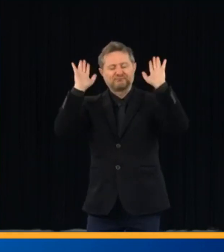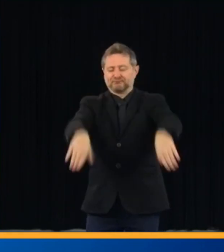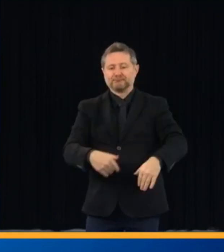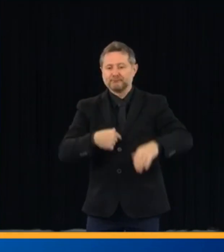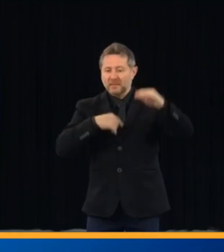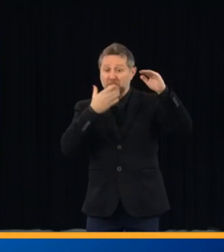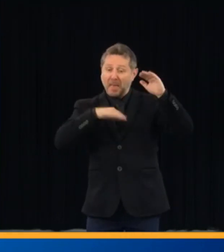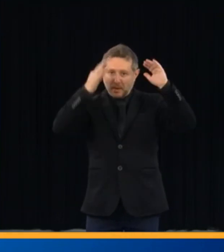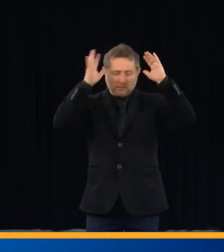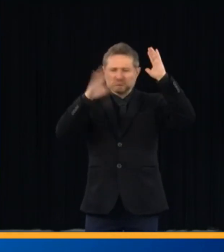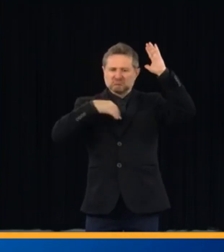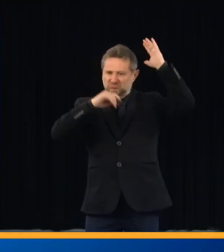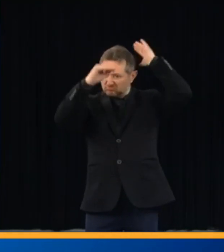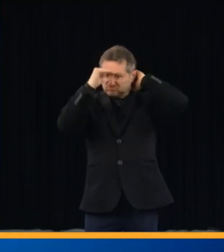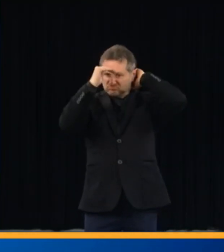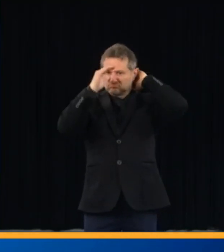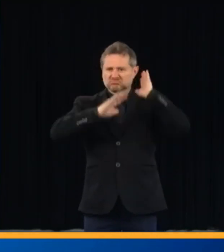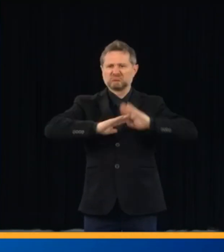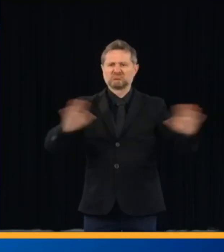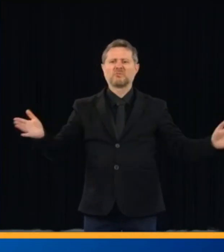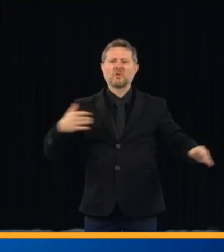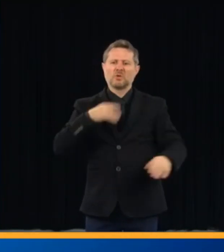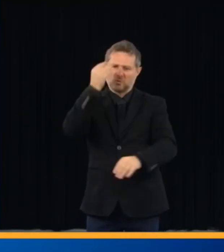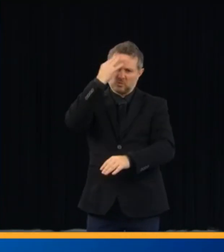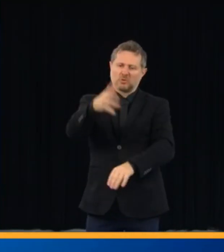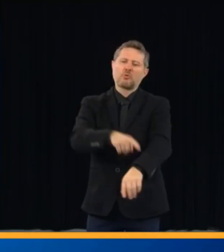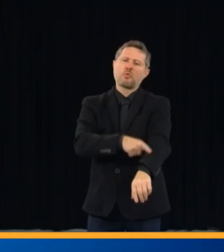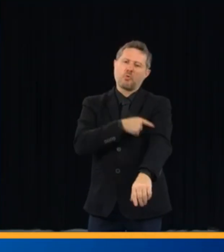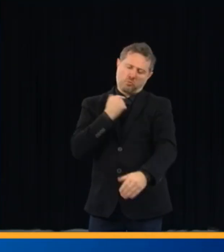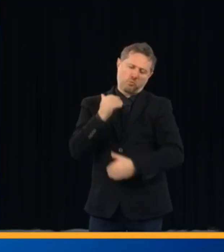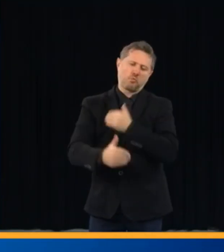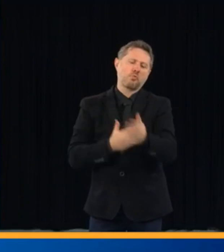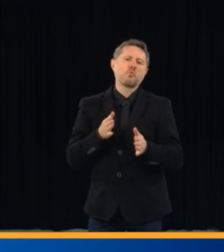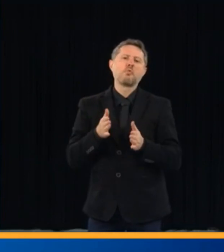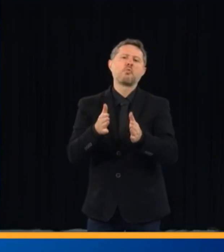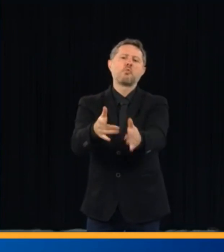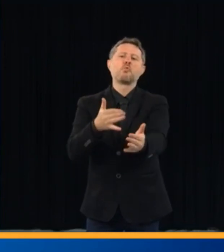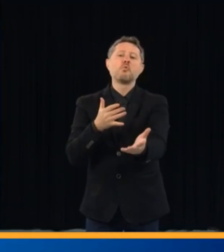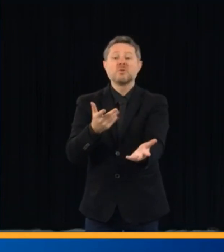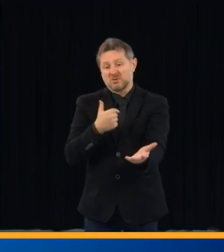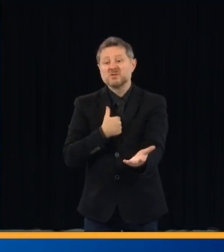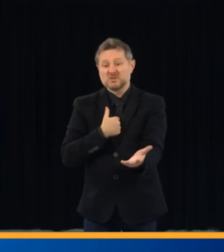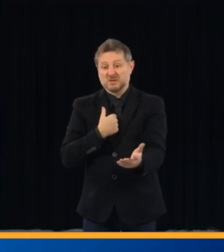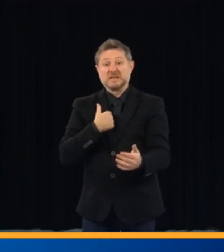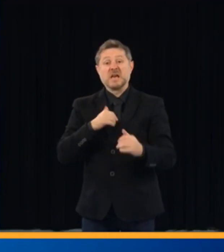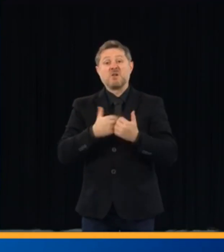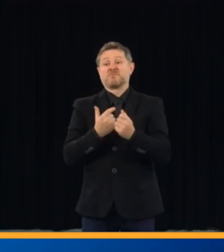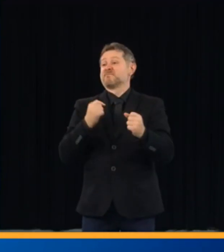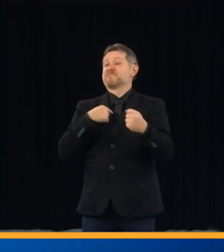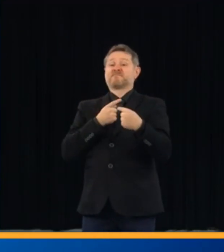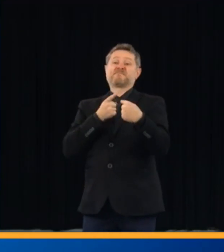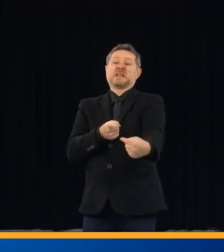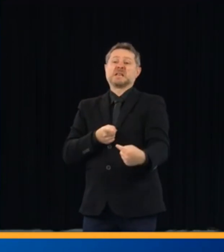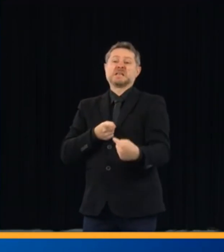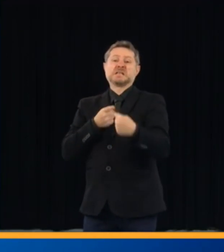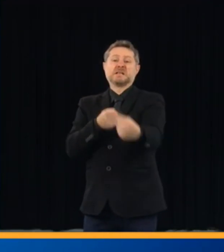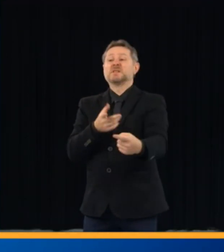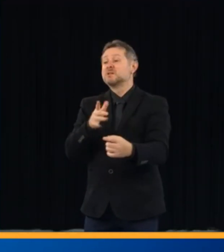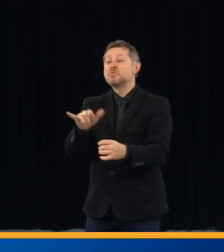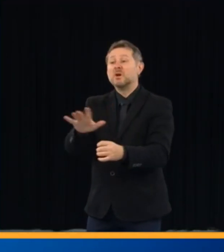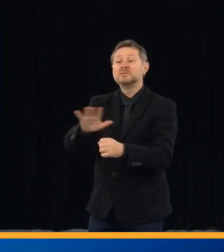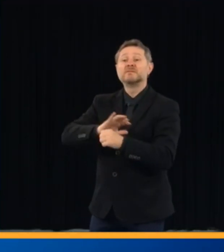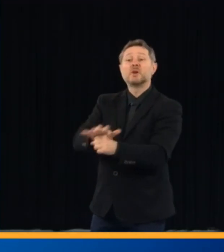I know the fight that I'm in for, I'm more comfortable. And I've learned that I see why it takes